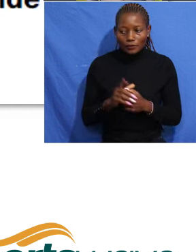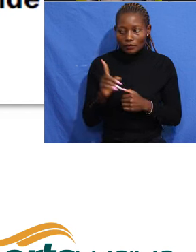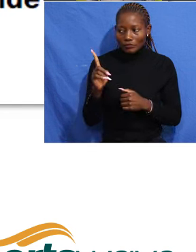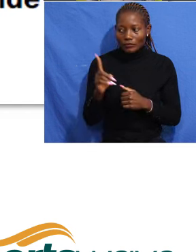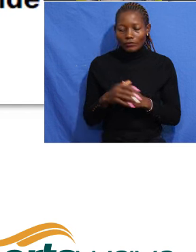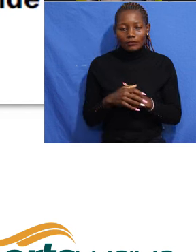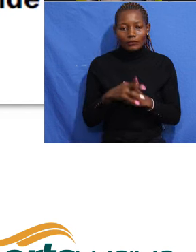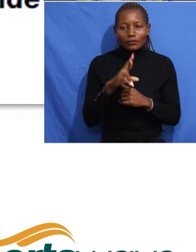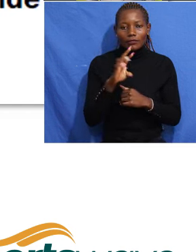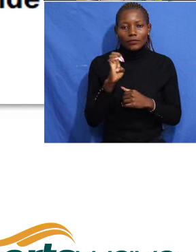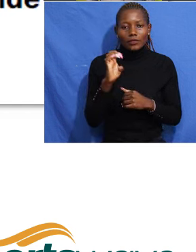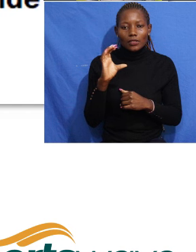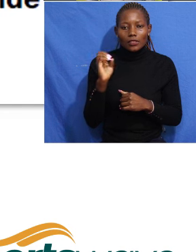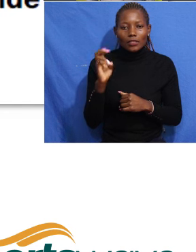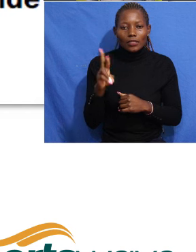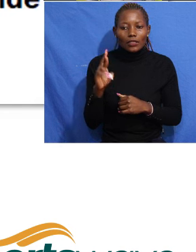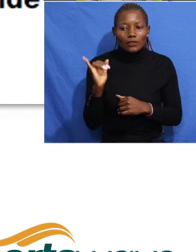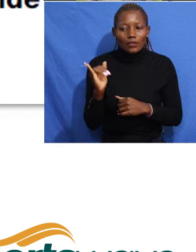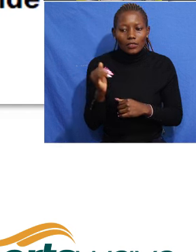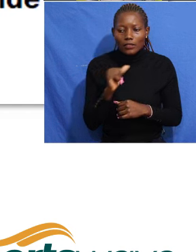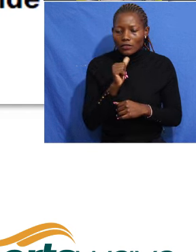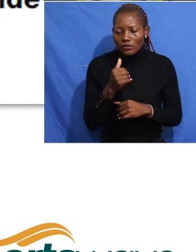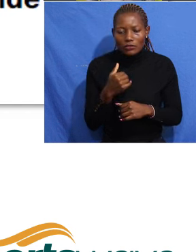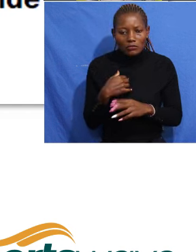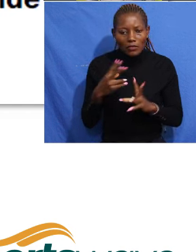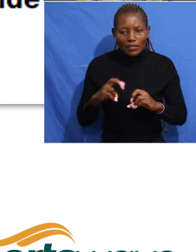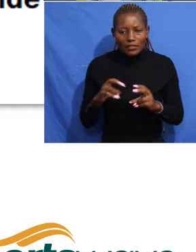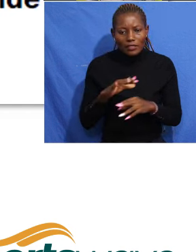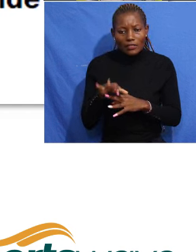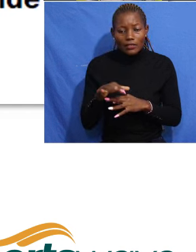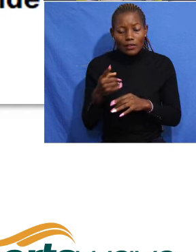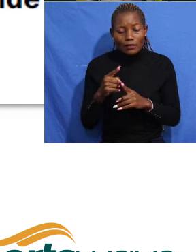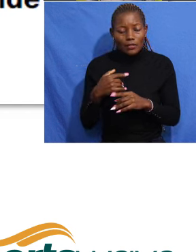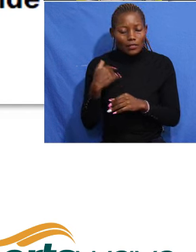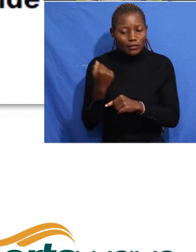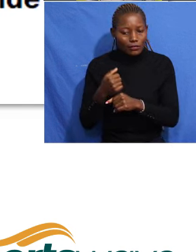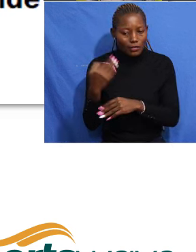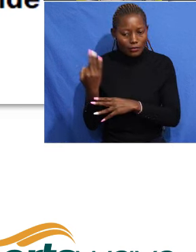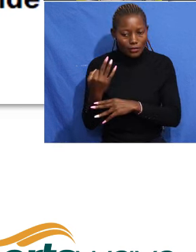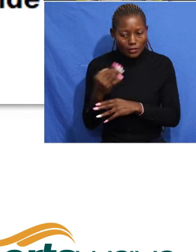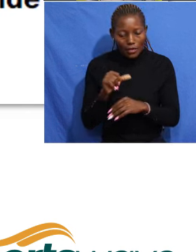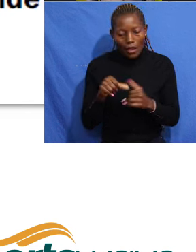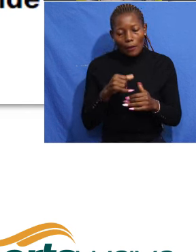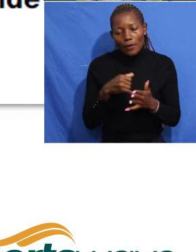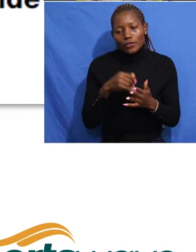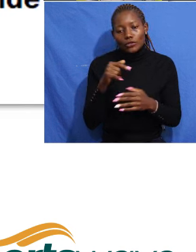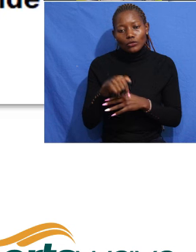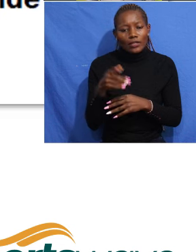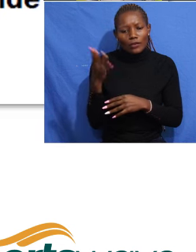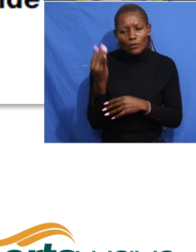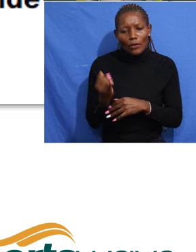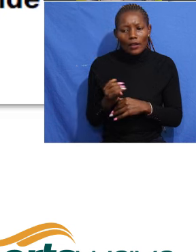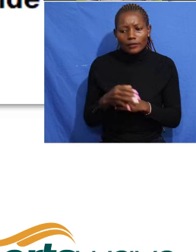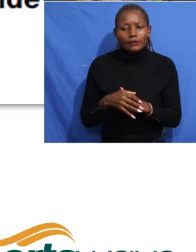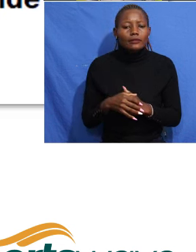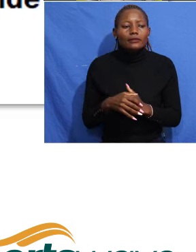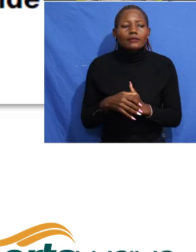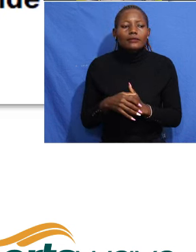area, but I do a presentation about recovery today. Why?